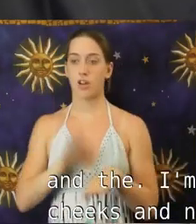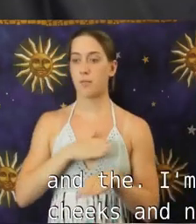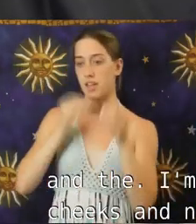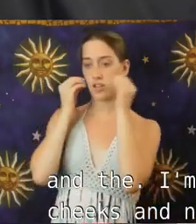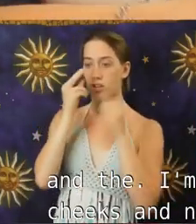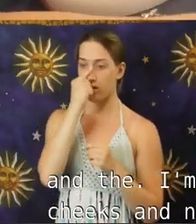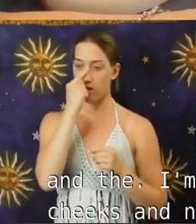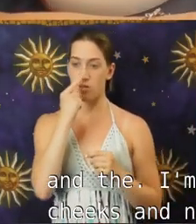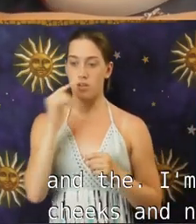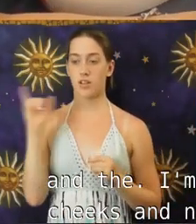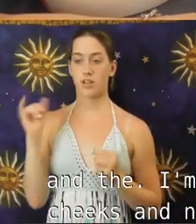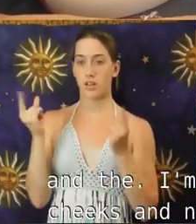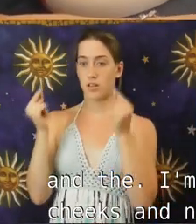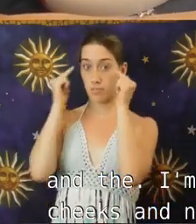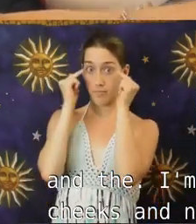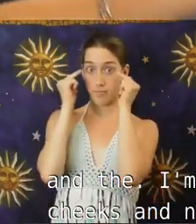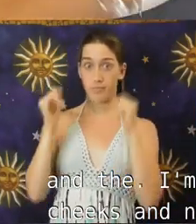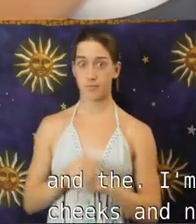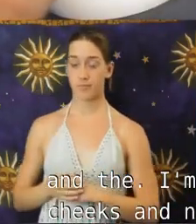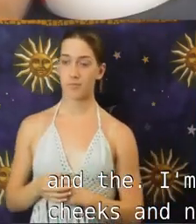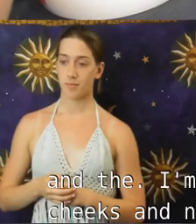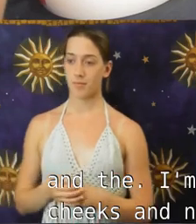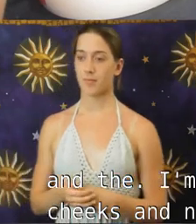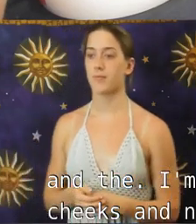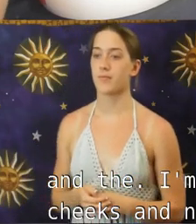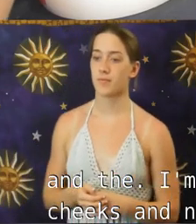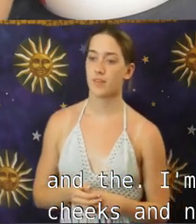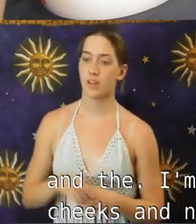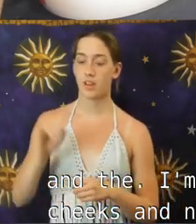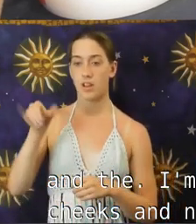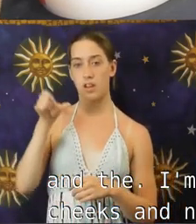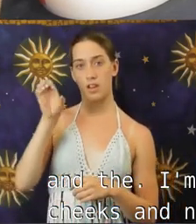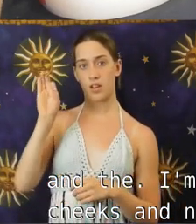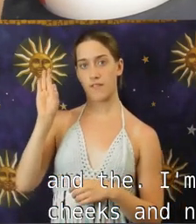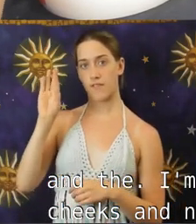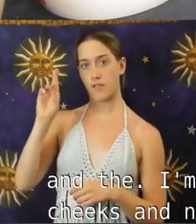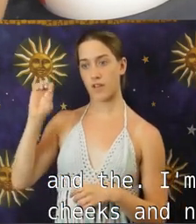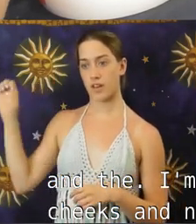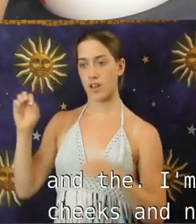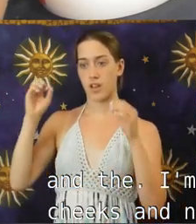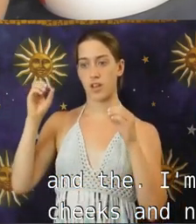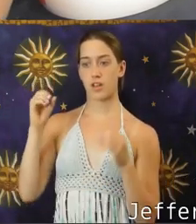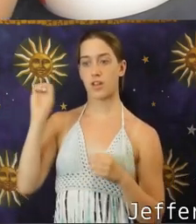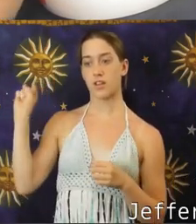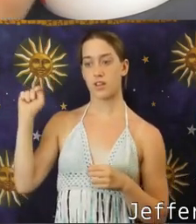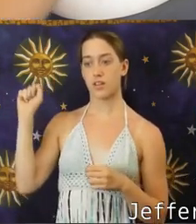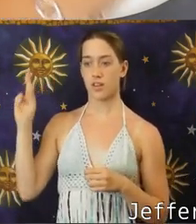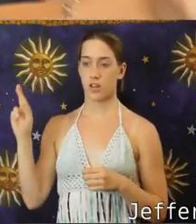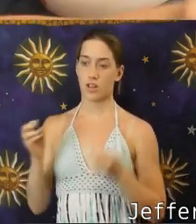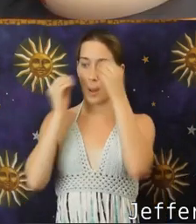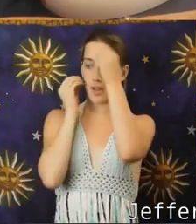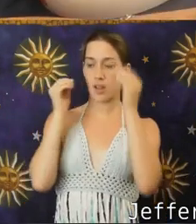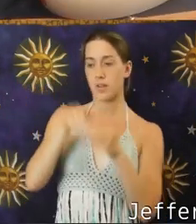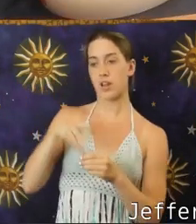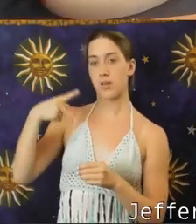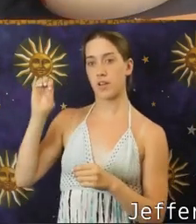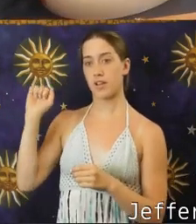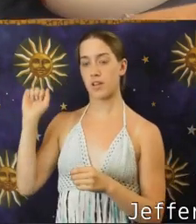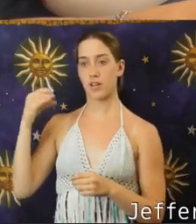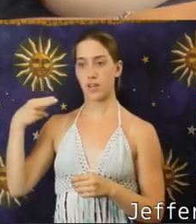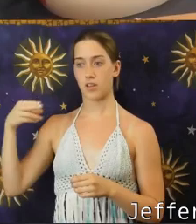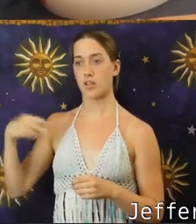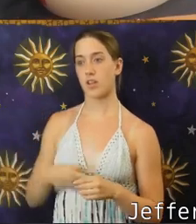I'm going to use the same highlighter on my cheeks and nose as I did on my eyes. It's Jeffree Star